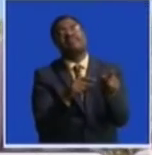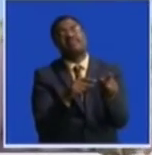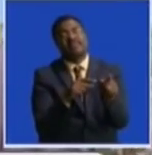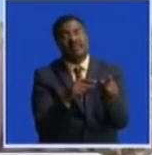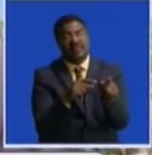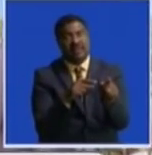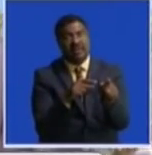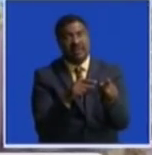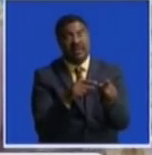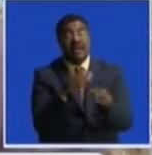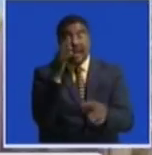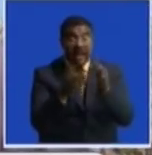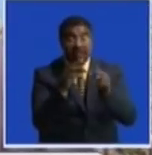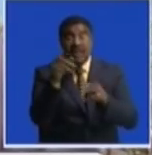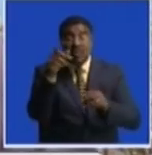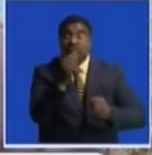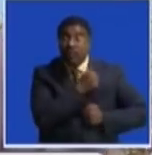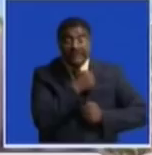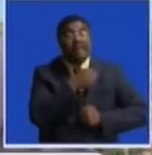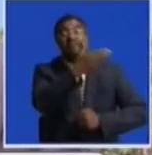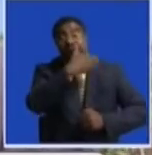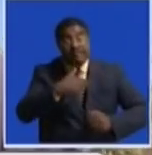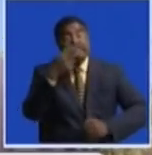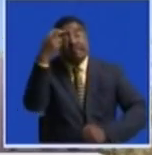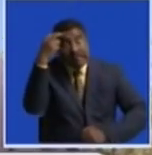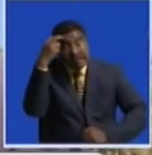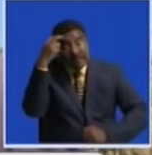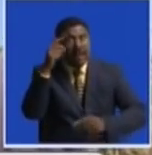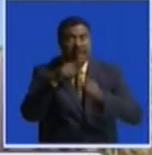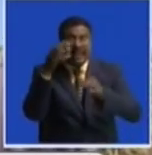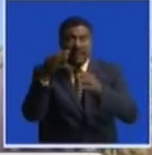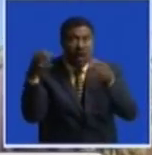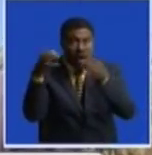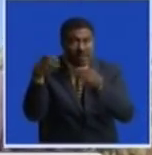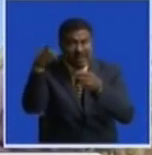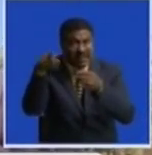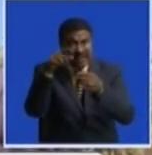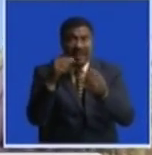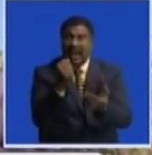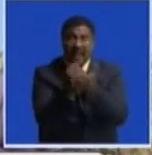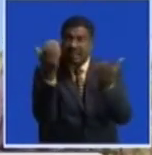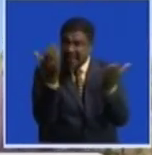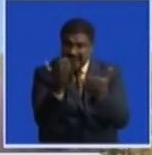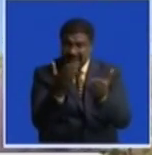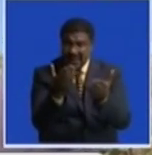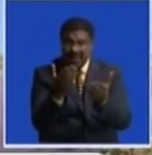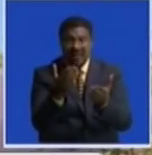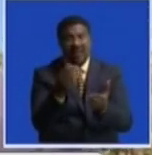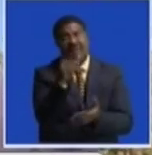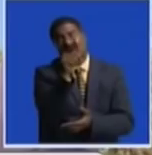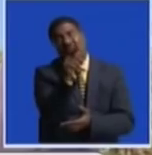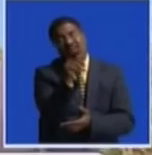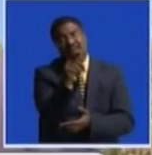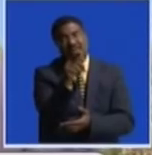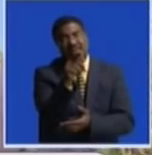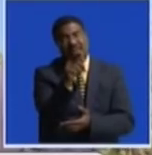how cautious these people are, there's always someone watching what is happening. So even the killing